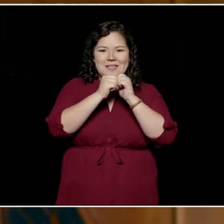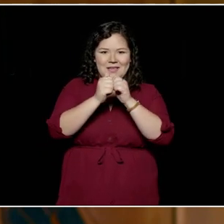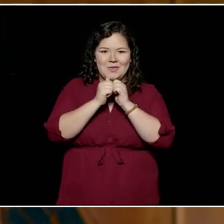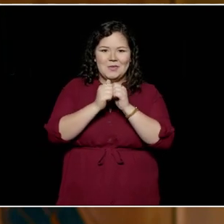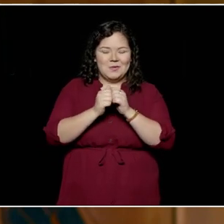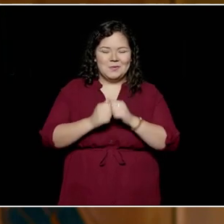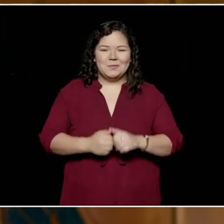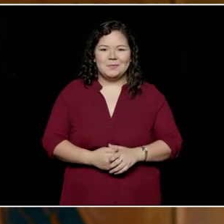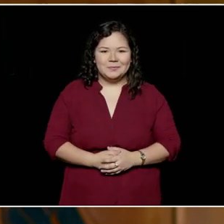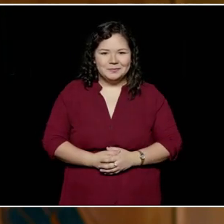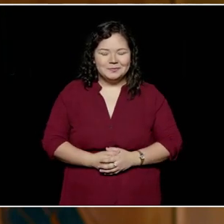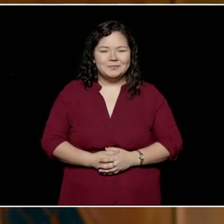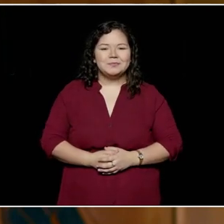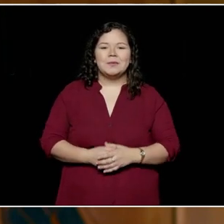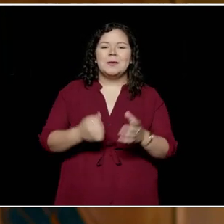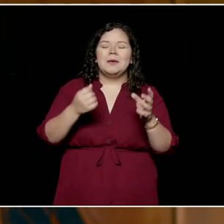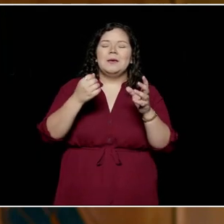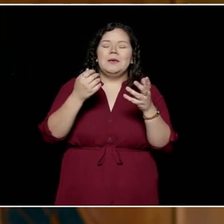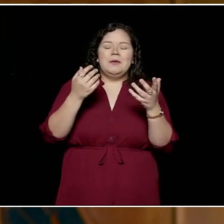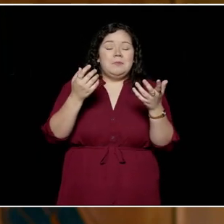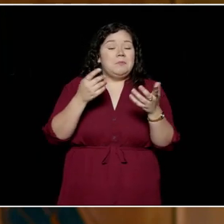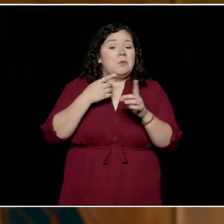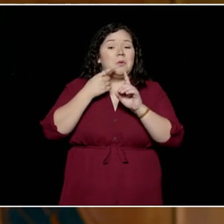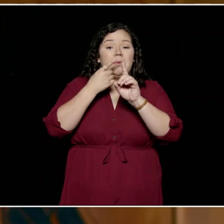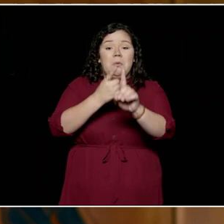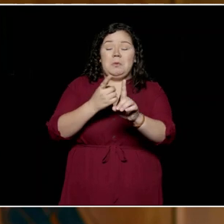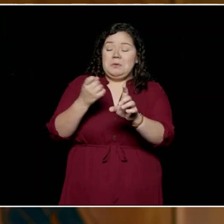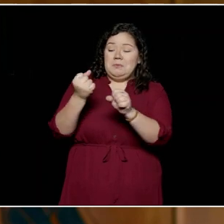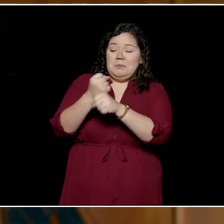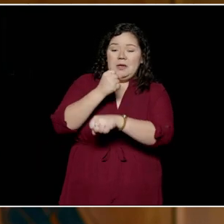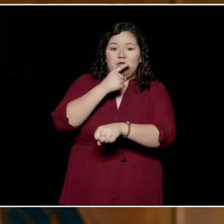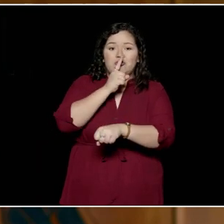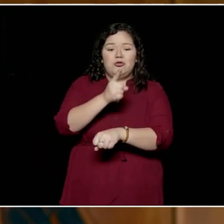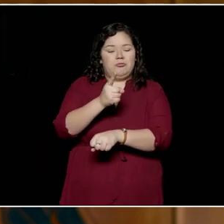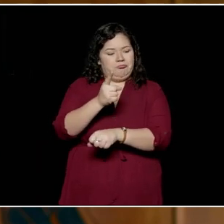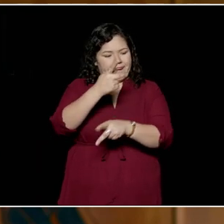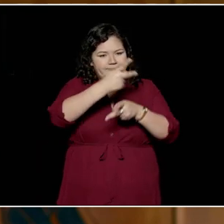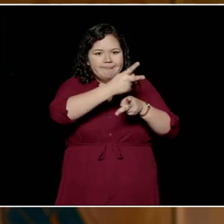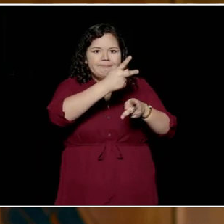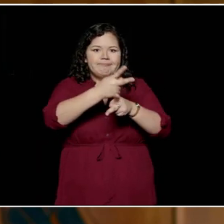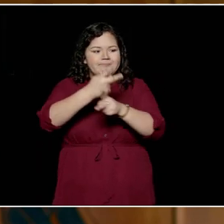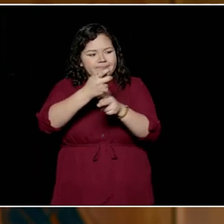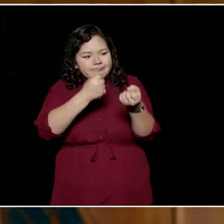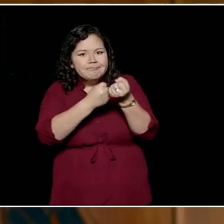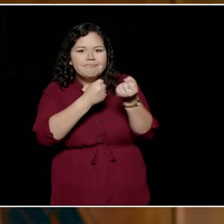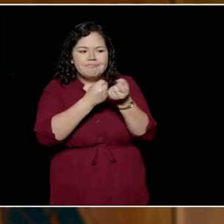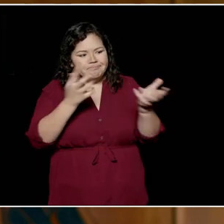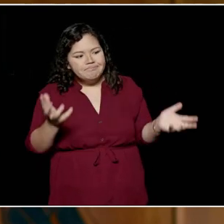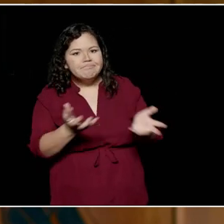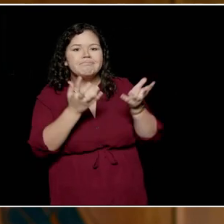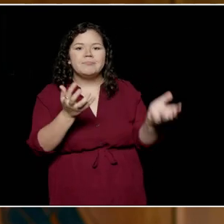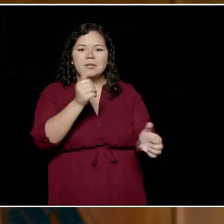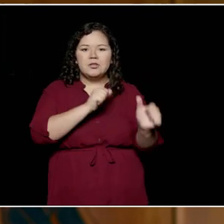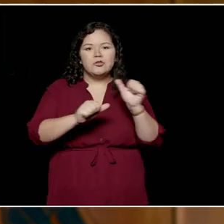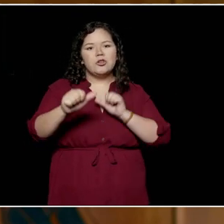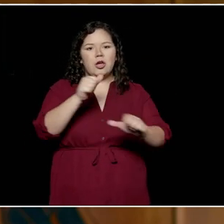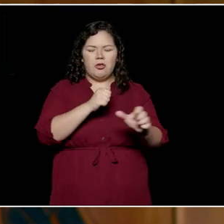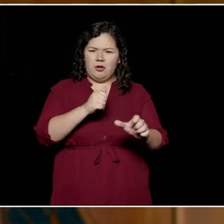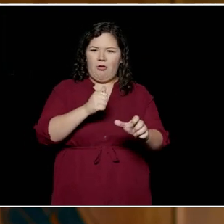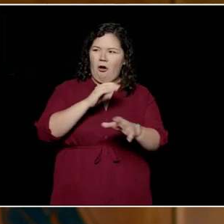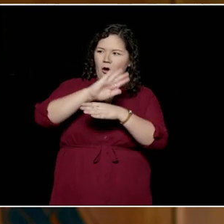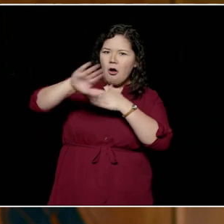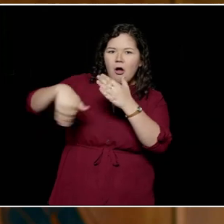together making sure that we take care of each other and making sure that we're all